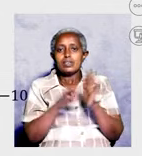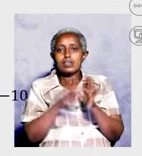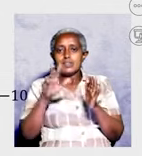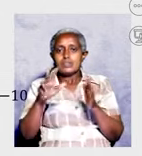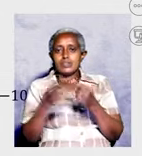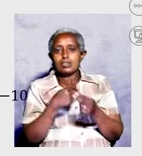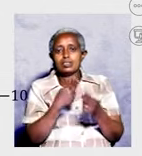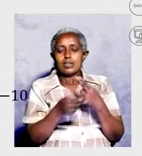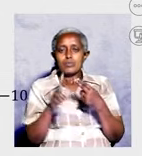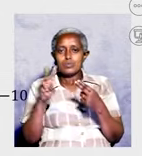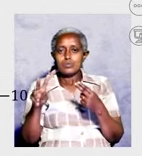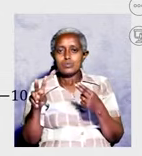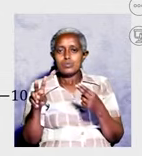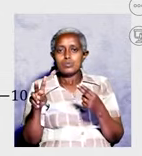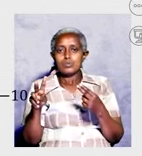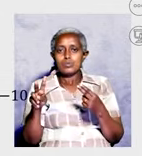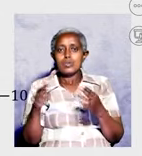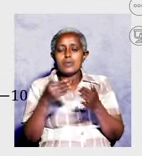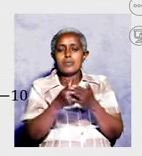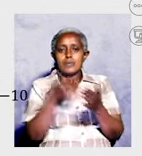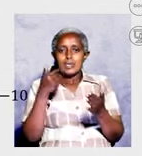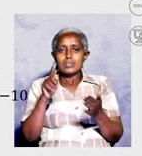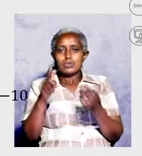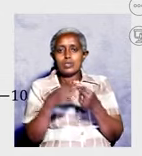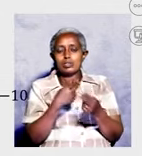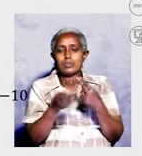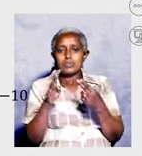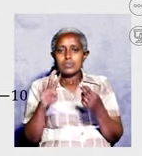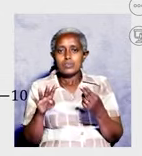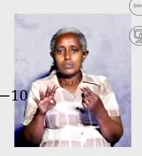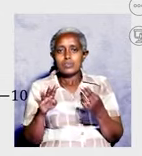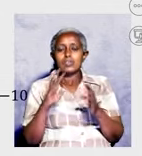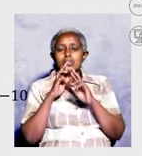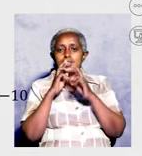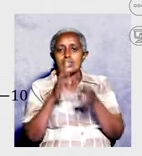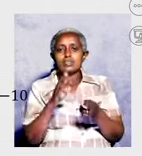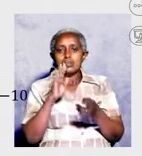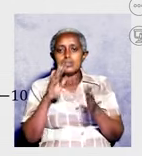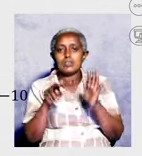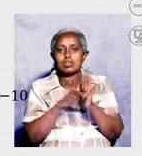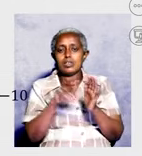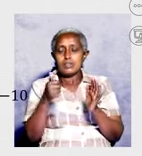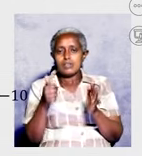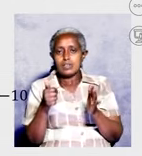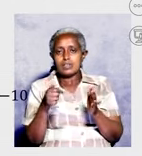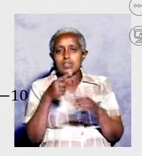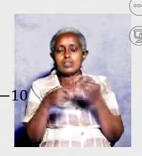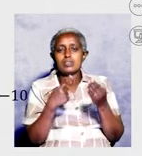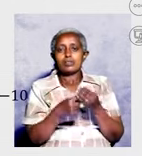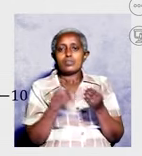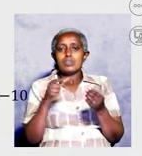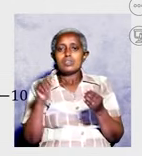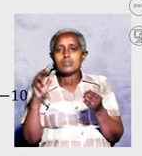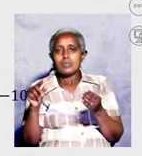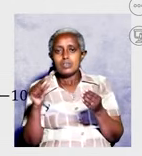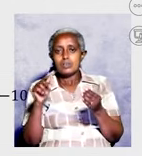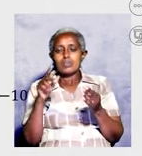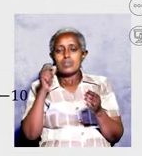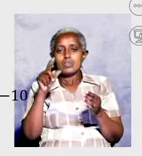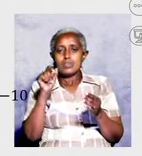-3 times 2 minus 1 times 4, the answer will be -10. Therefore, the minor of 11